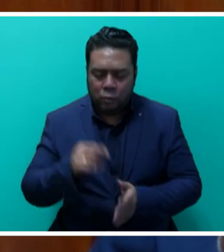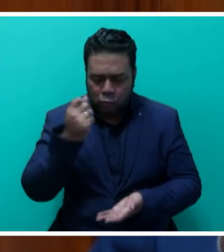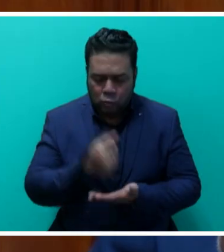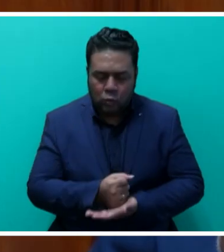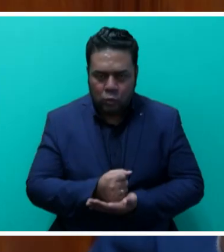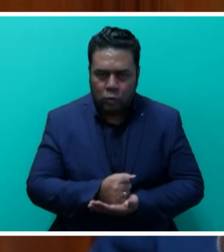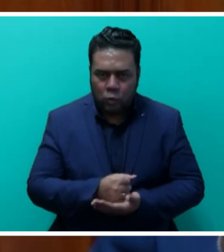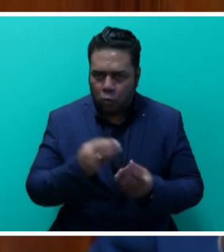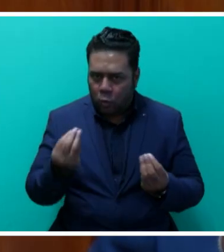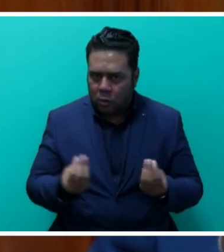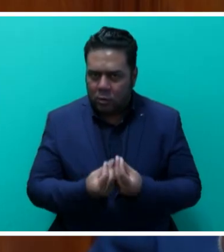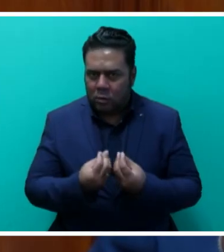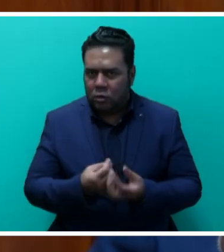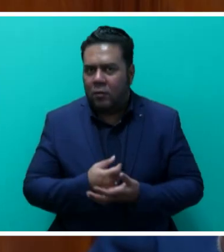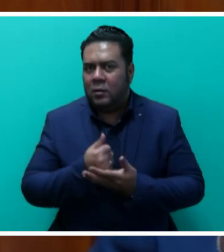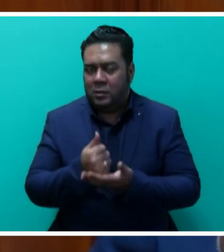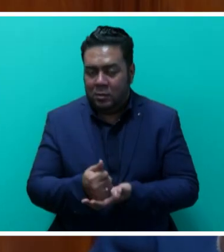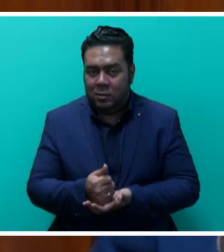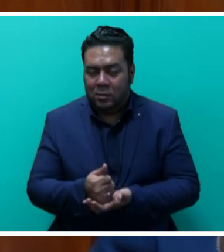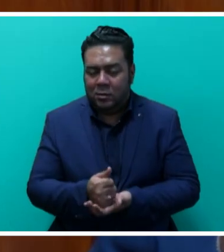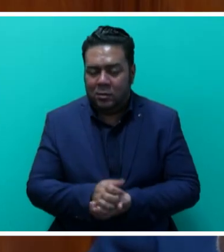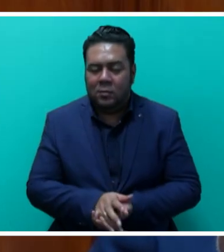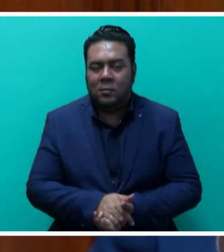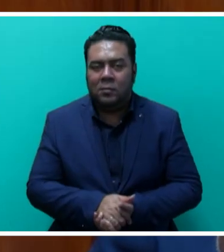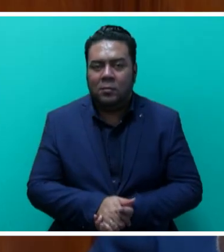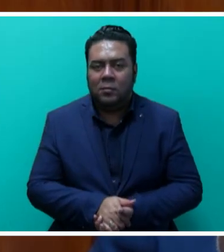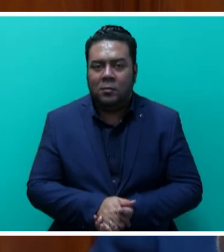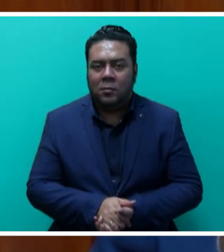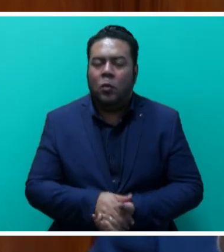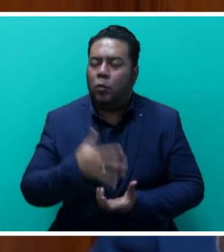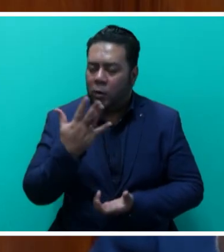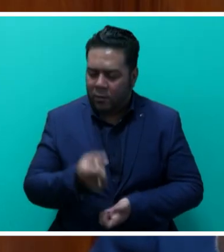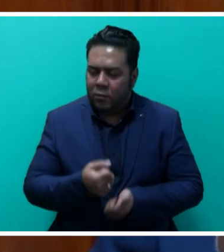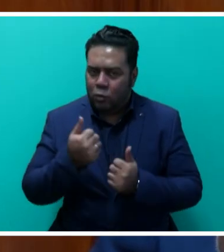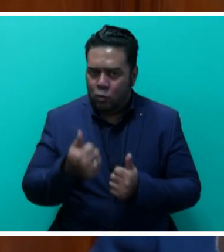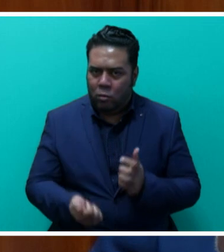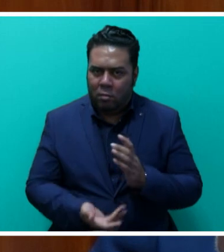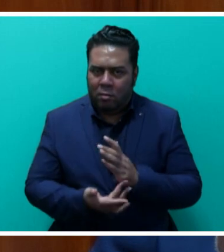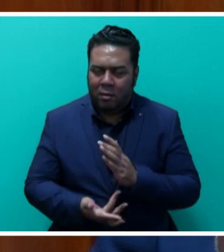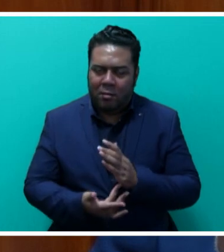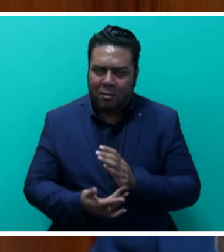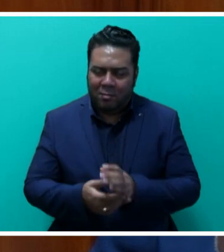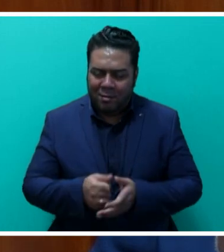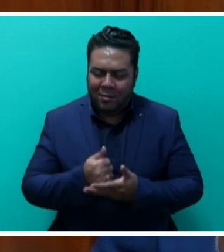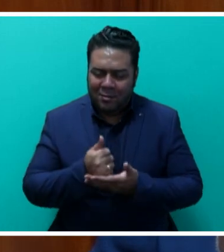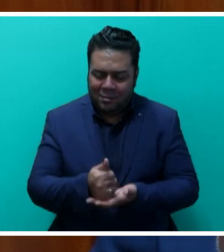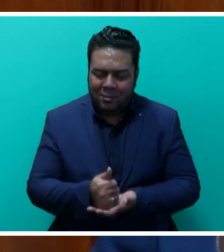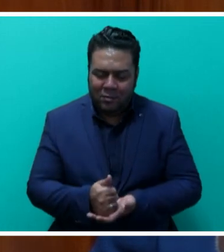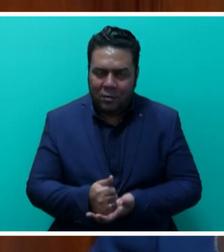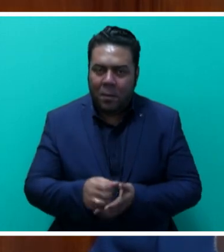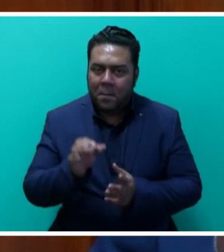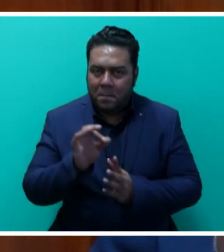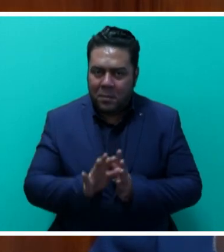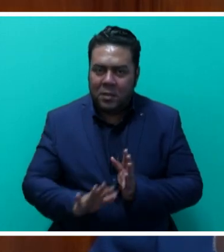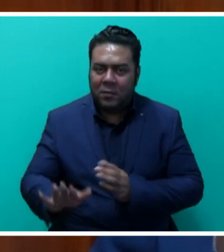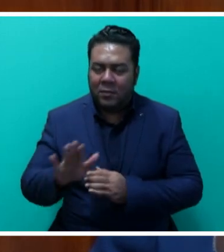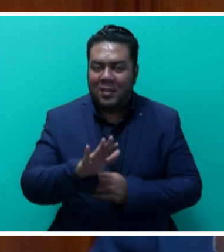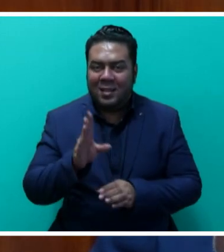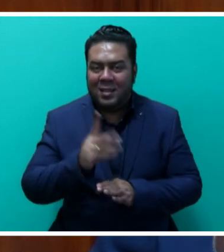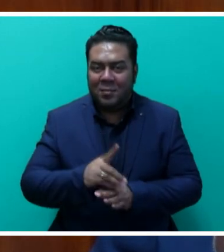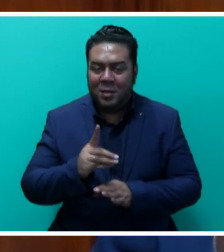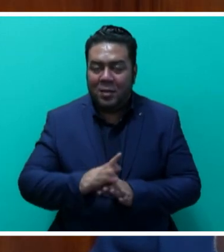are assisted, and we have had good technical assistance from the Pacific Disability Forum, as